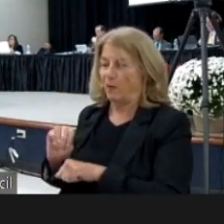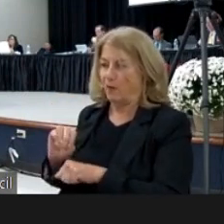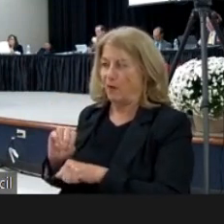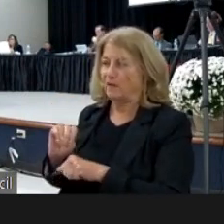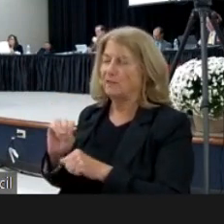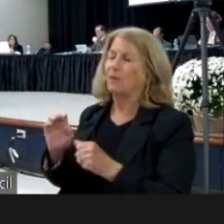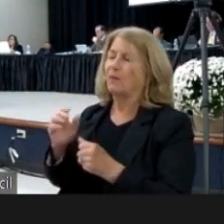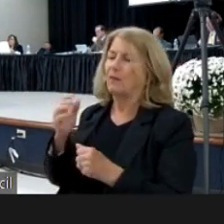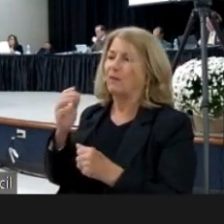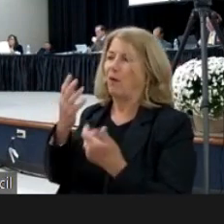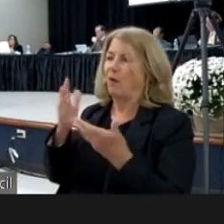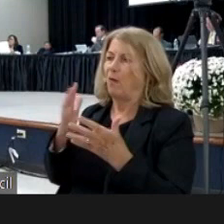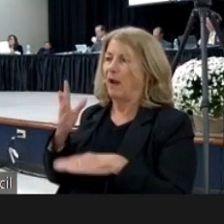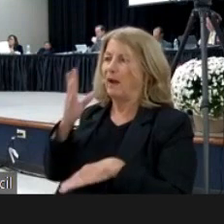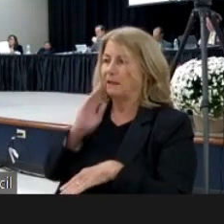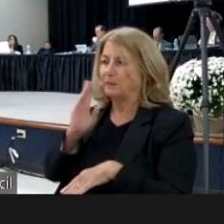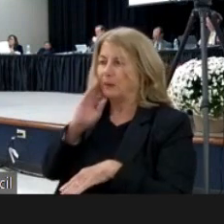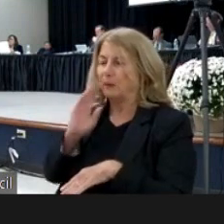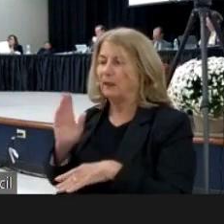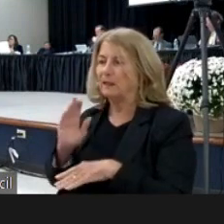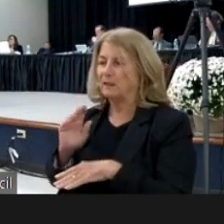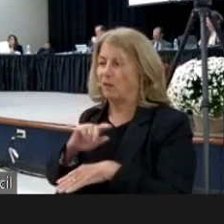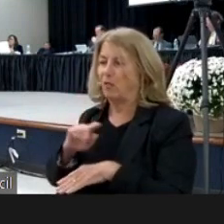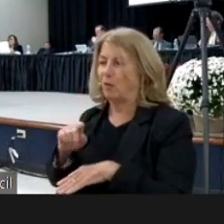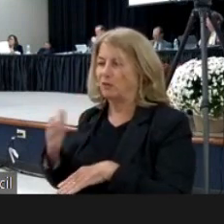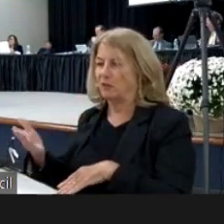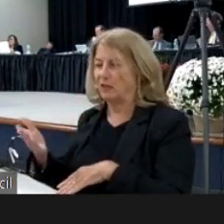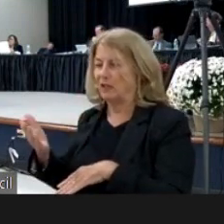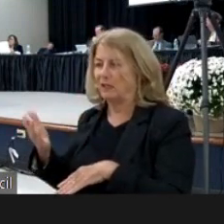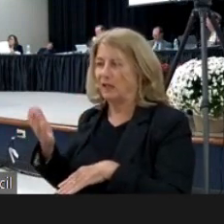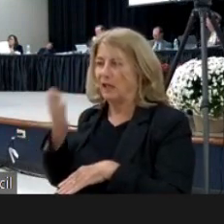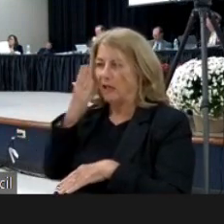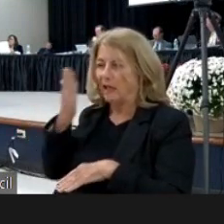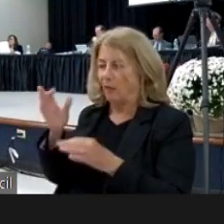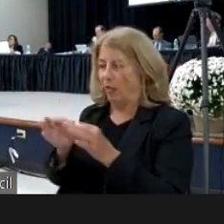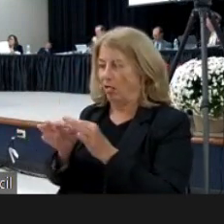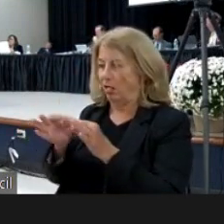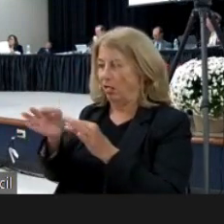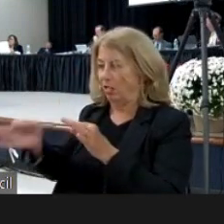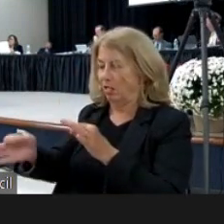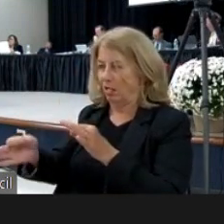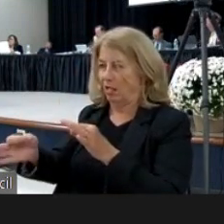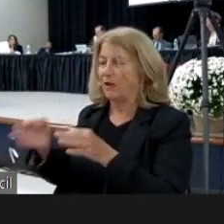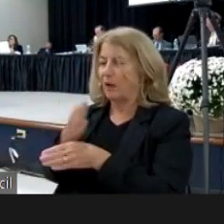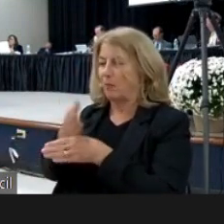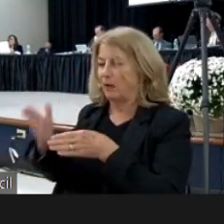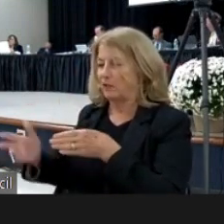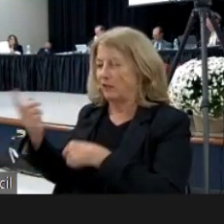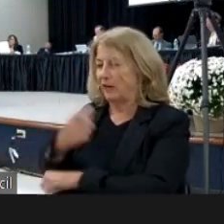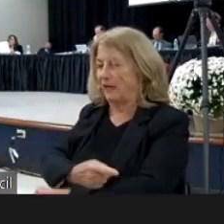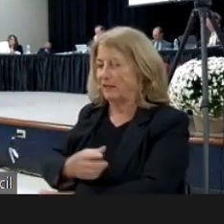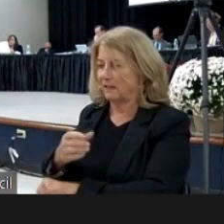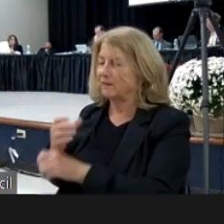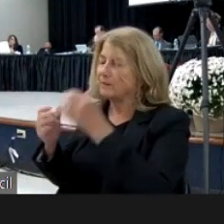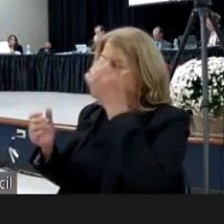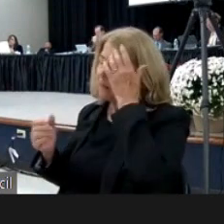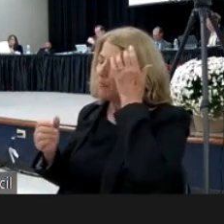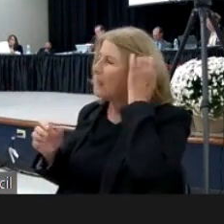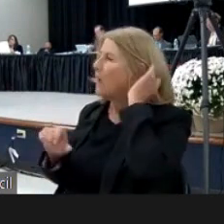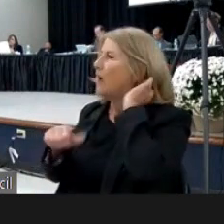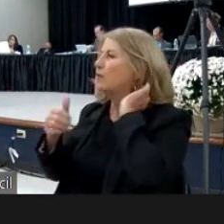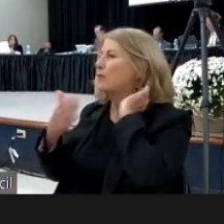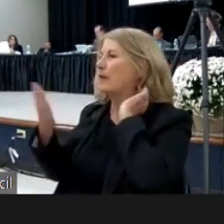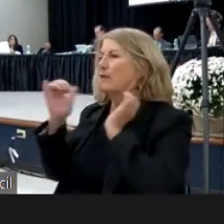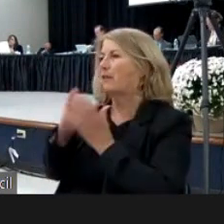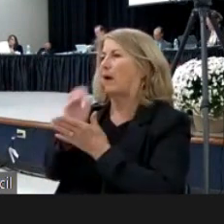into play, that it will push Catalyst completion out. Another issue that could push some of their